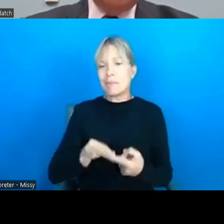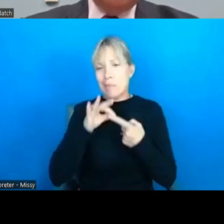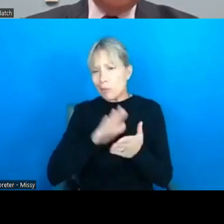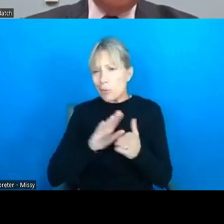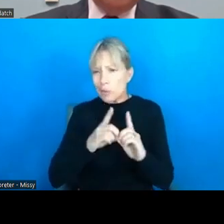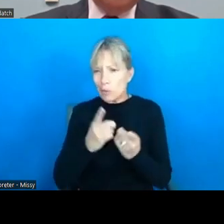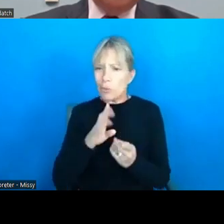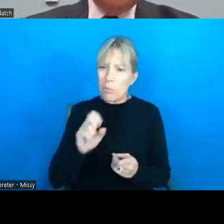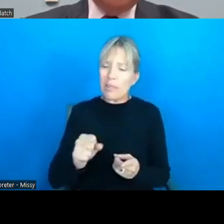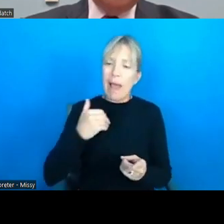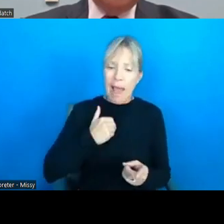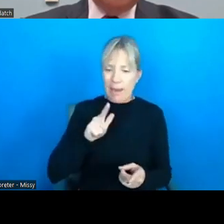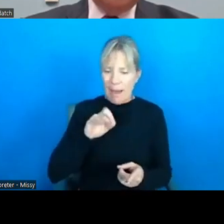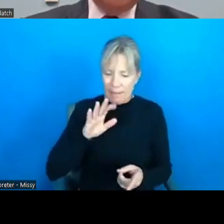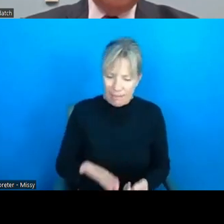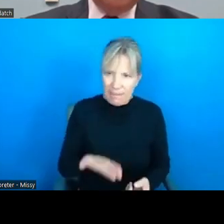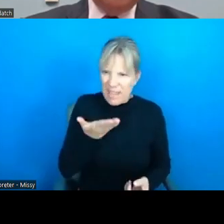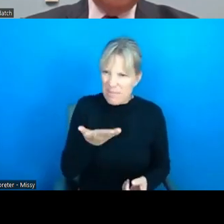buses that had lifts on them. So